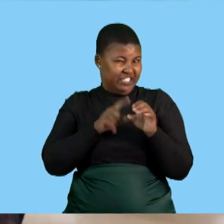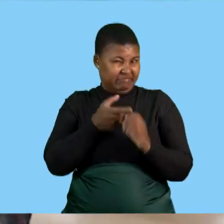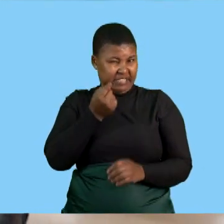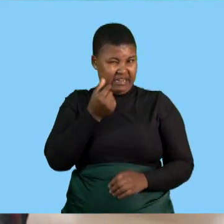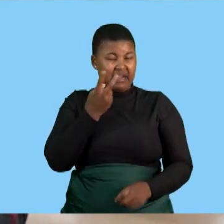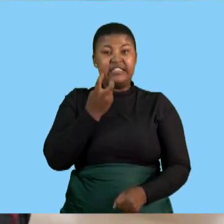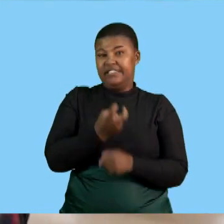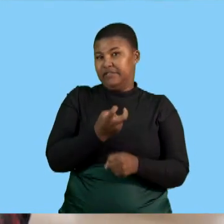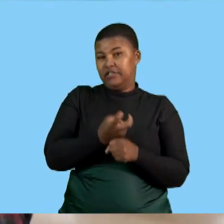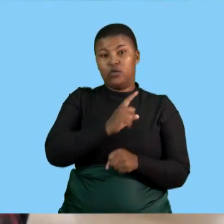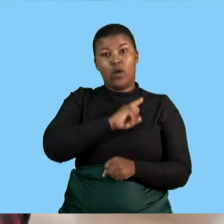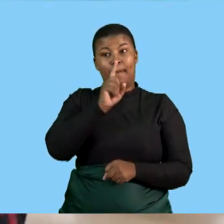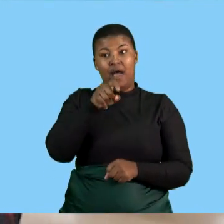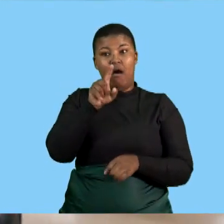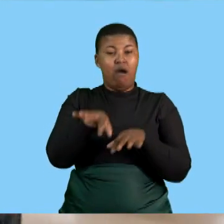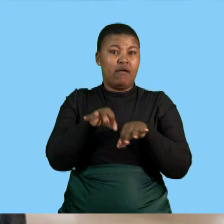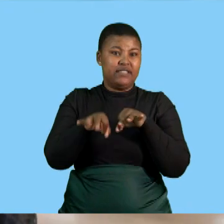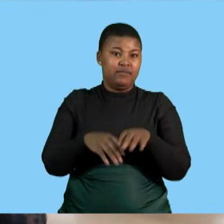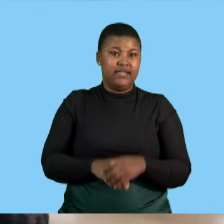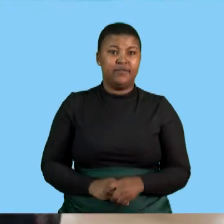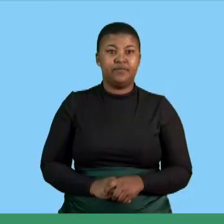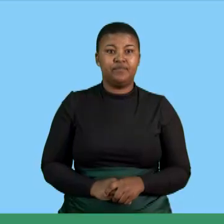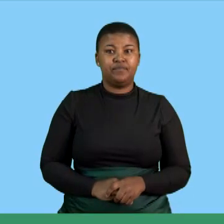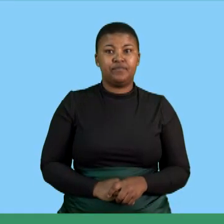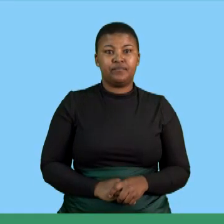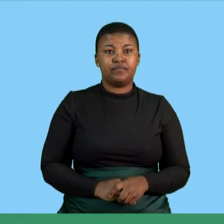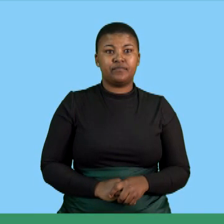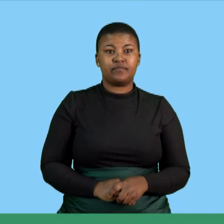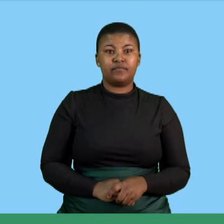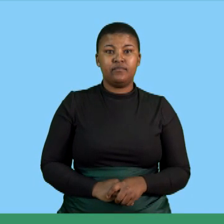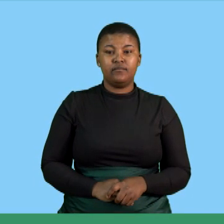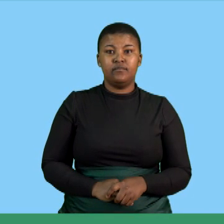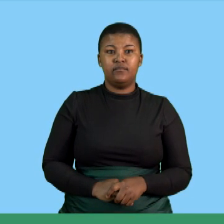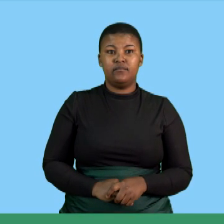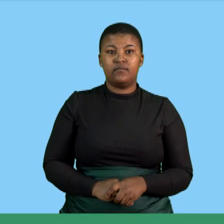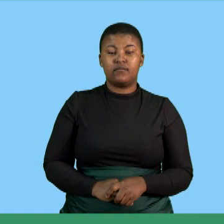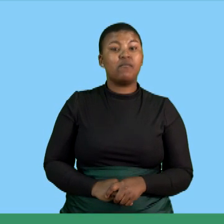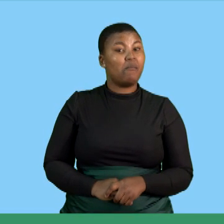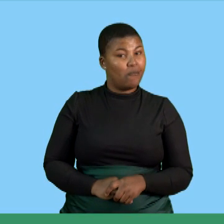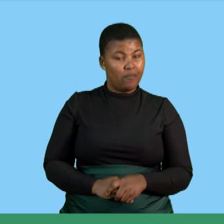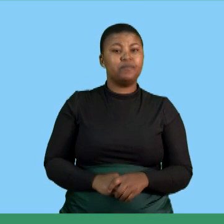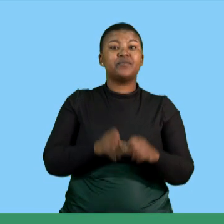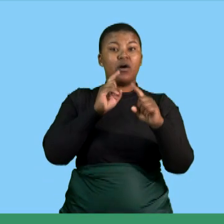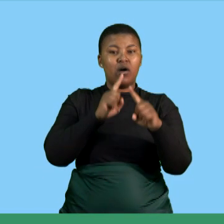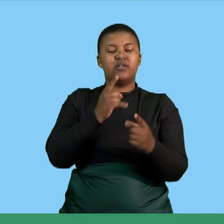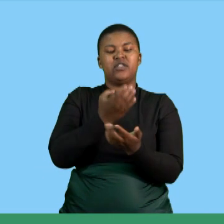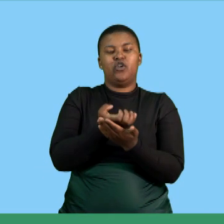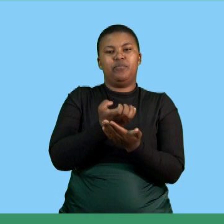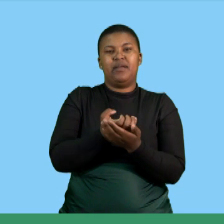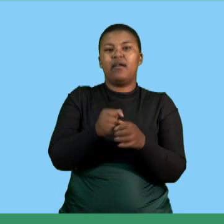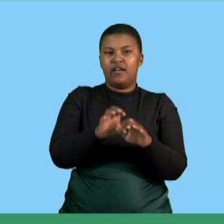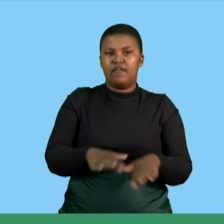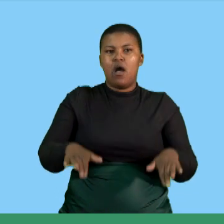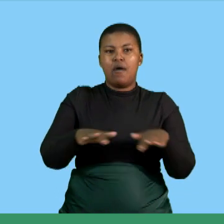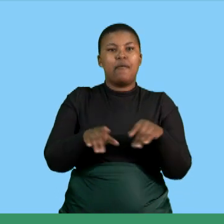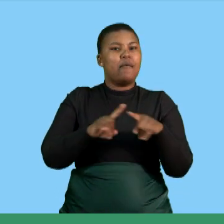question, a bit of a more difficult question. So the answer will be economic environment, and we will continue by discussing this